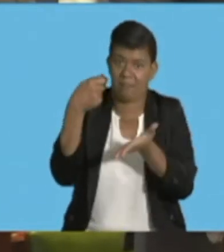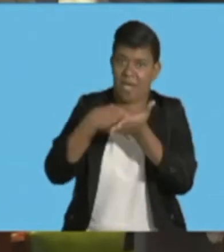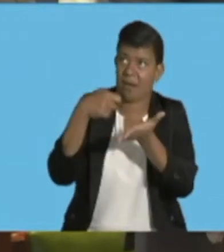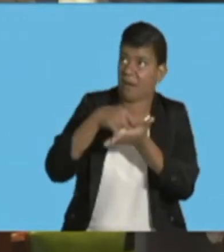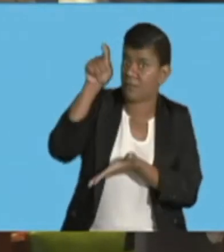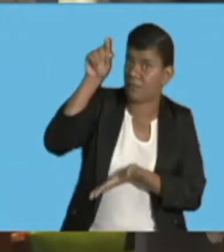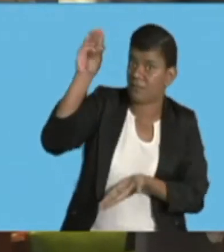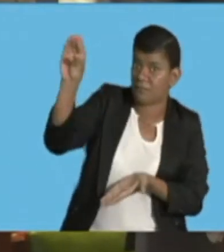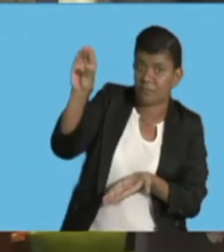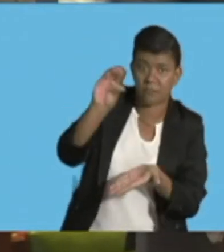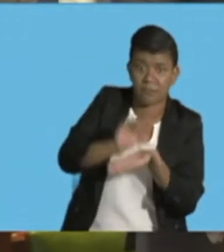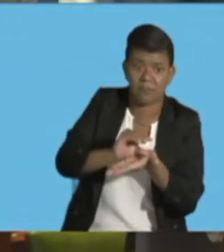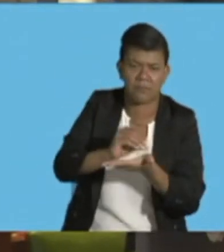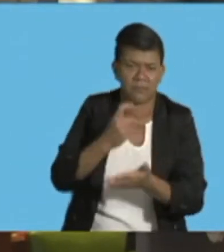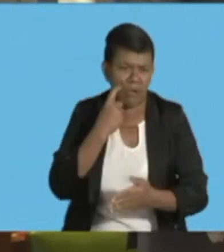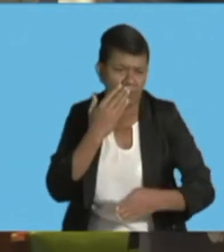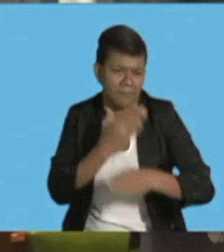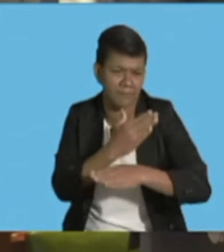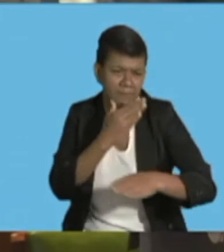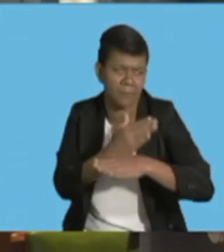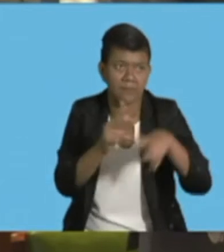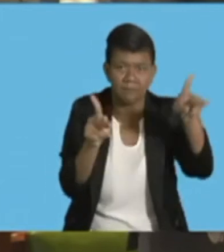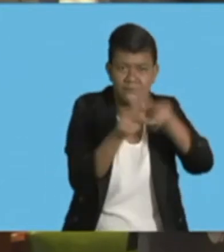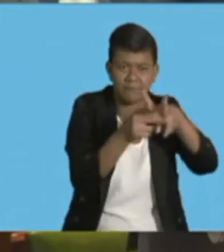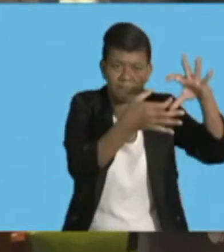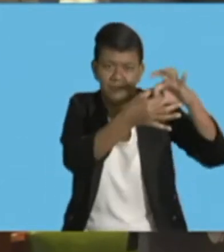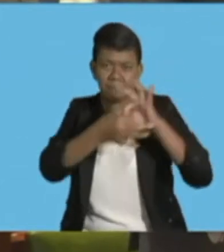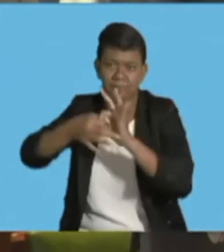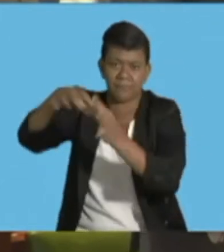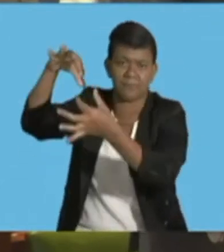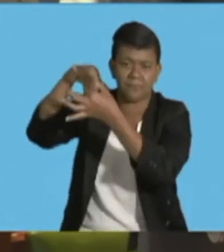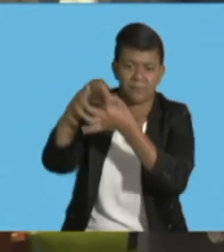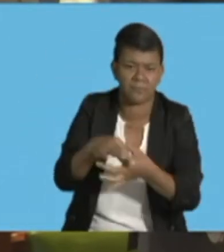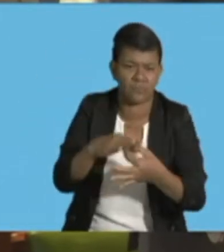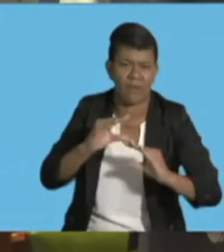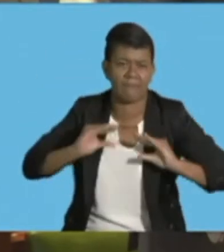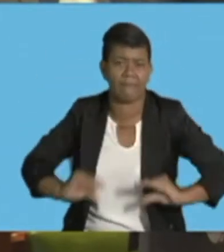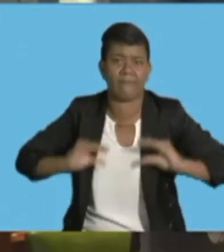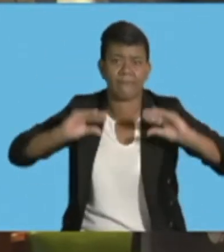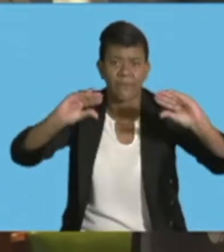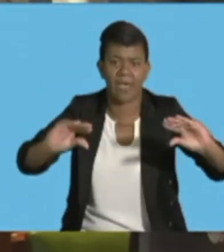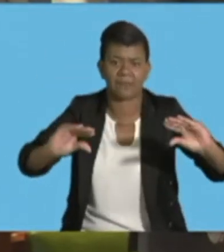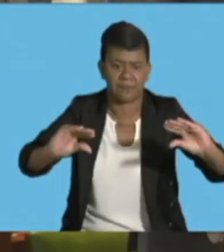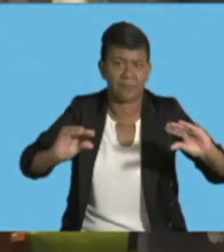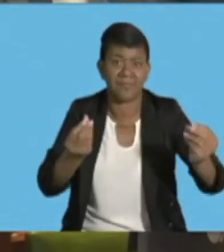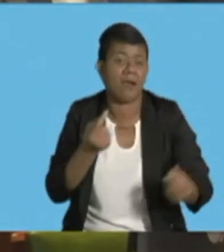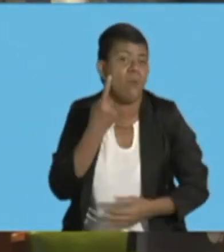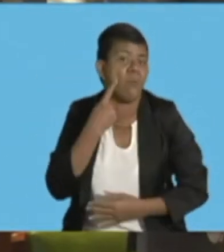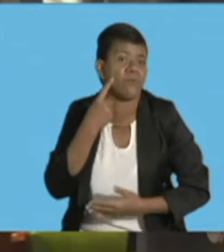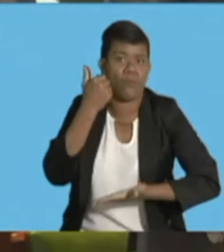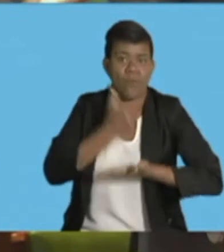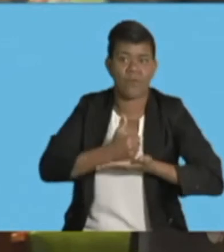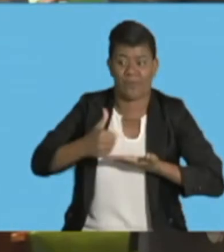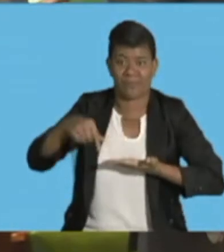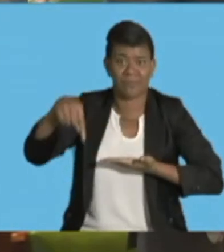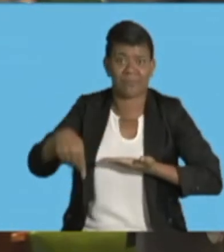countries to work with development partners in the private sector to make investments go further. The Water Authority of Fiji's Rewa River Water Supply Scheme